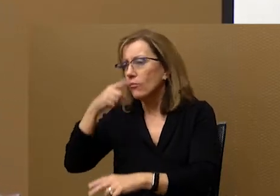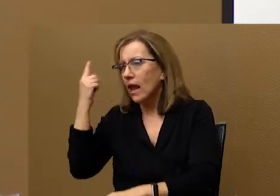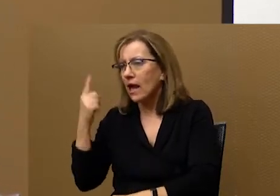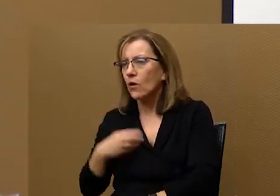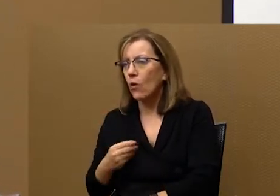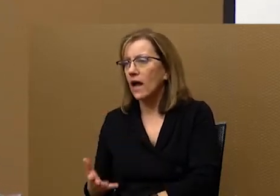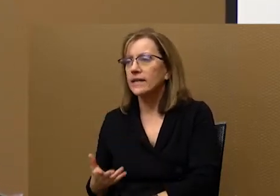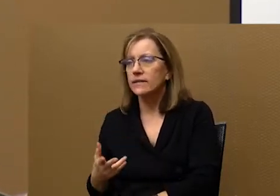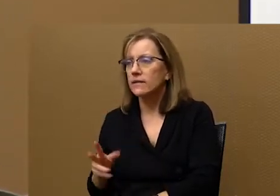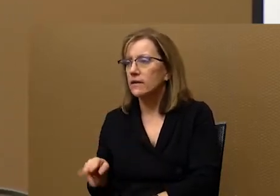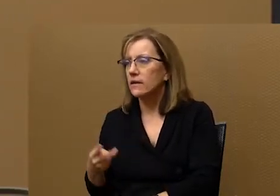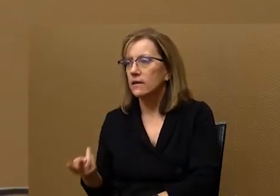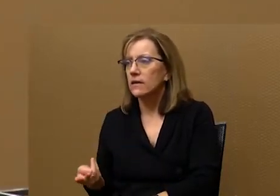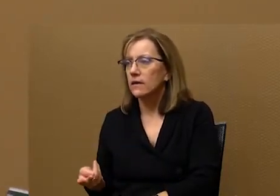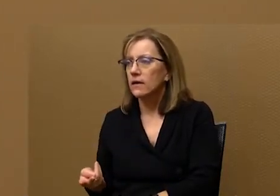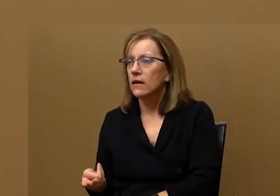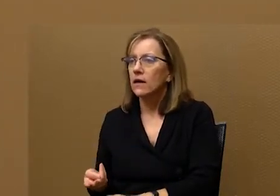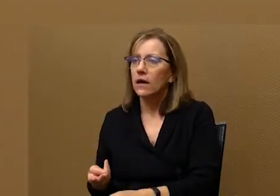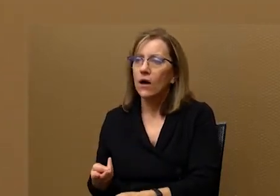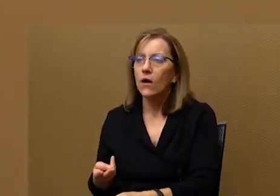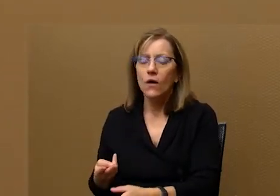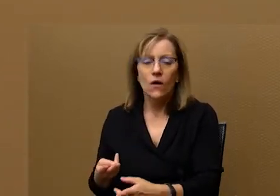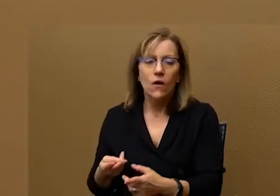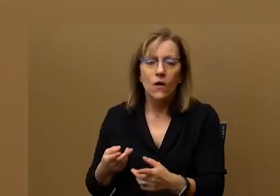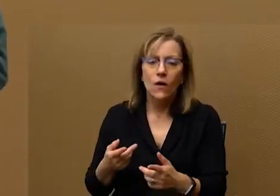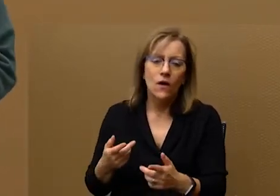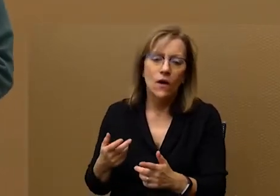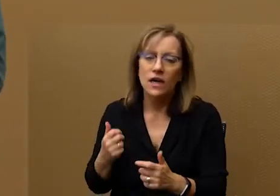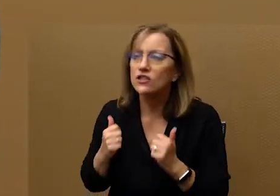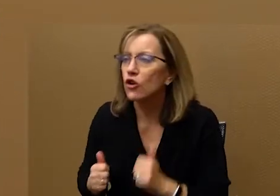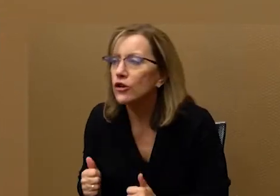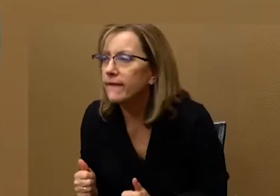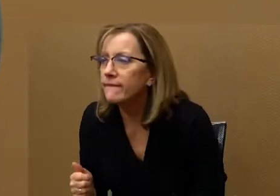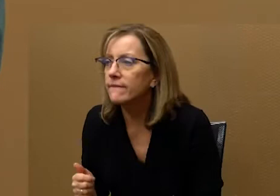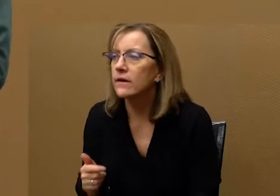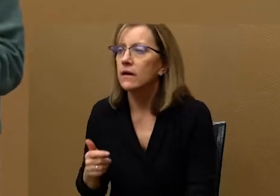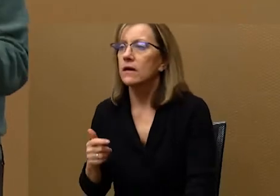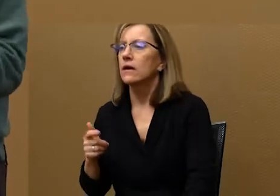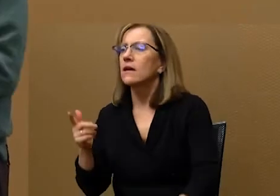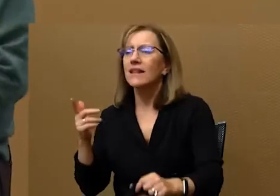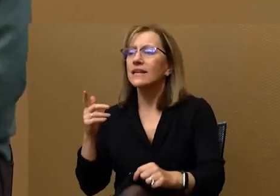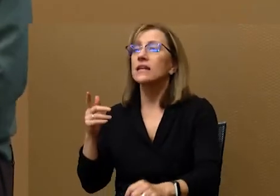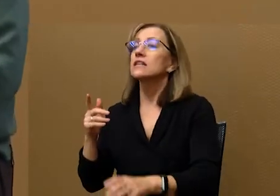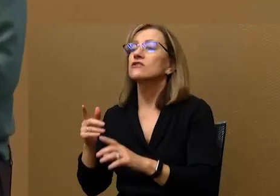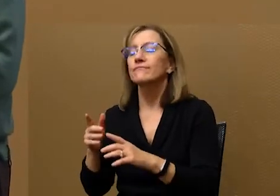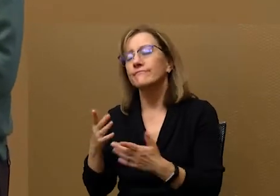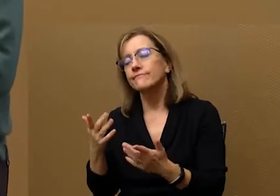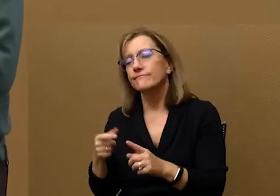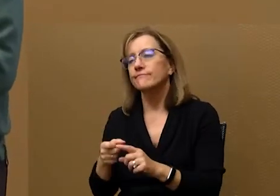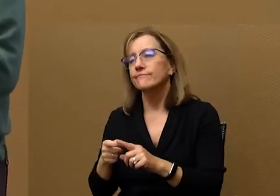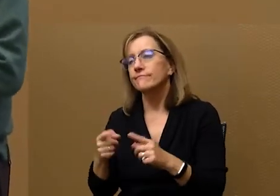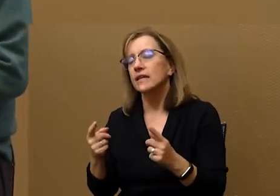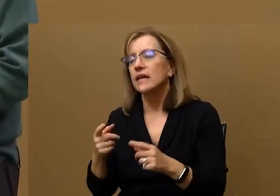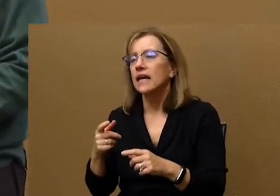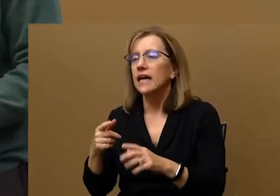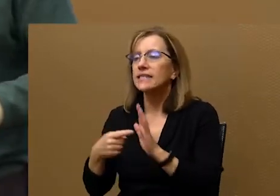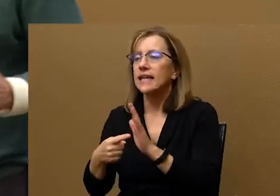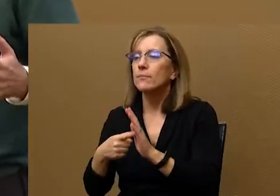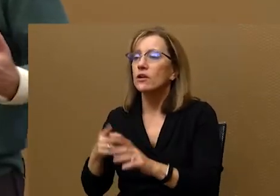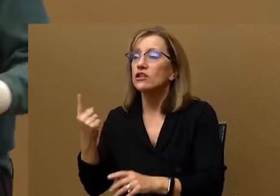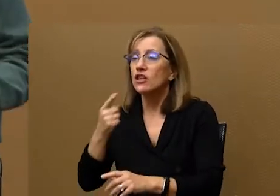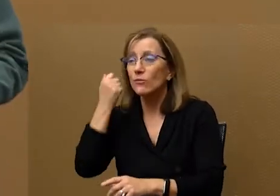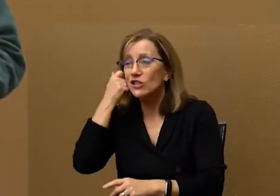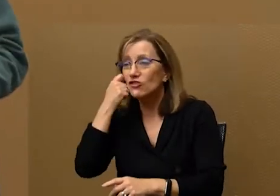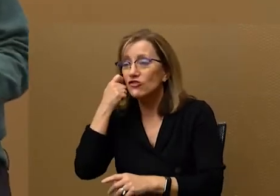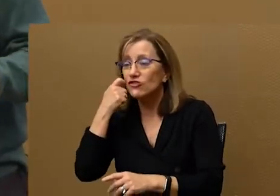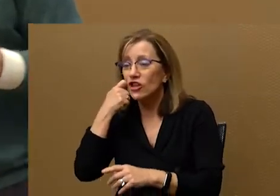know, an extreme example, if somebody just stabbed you, you don't want to say, great stabbing skills, or